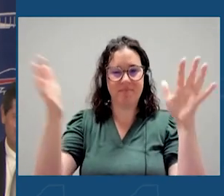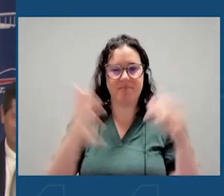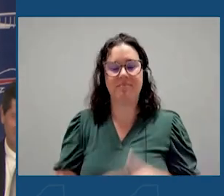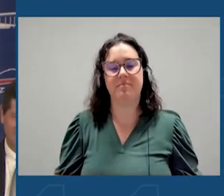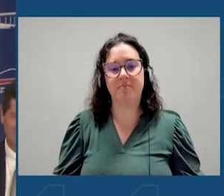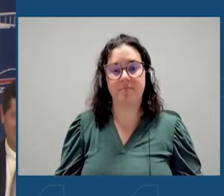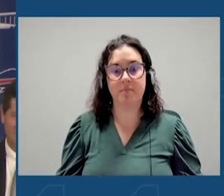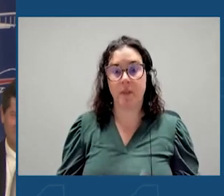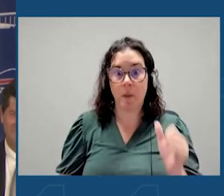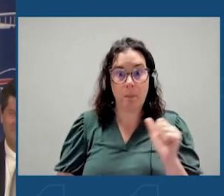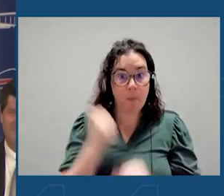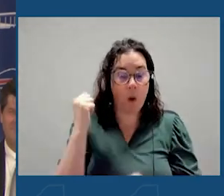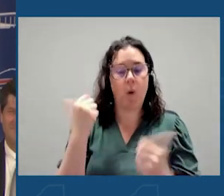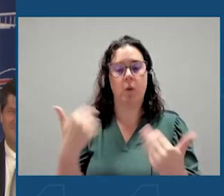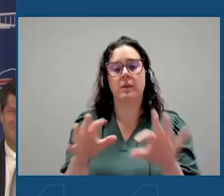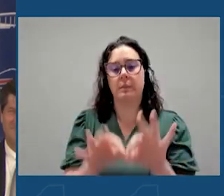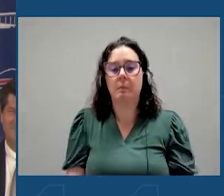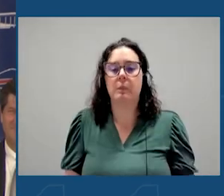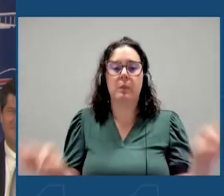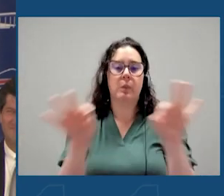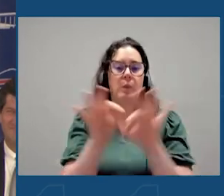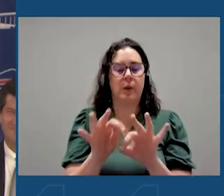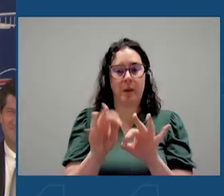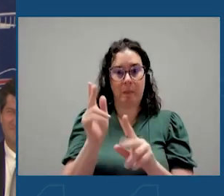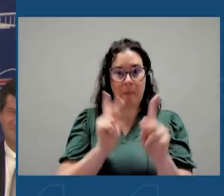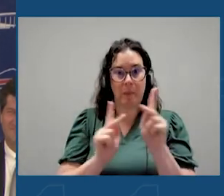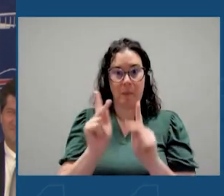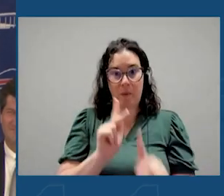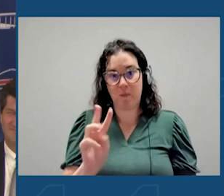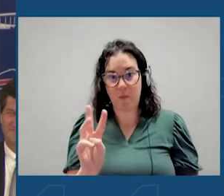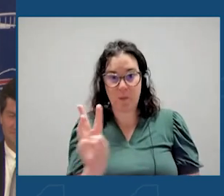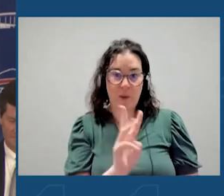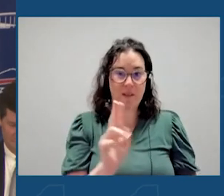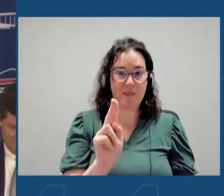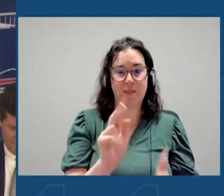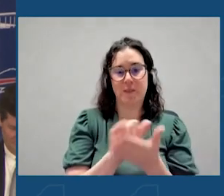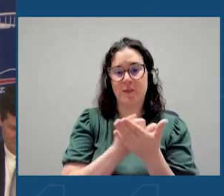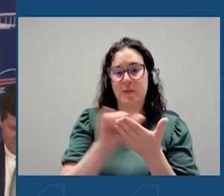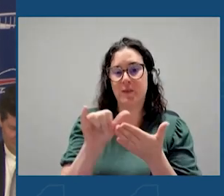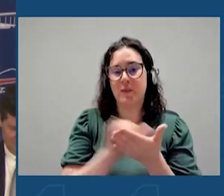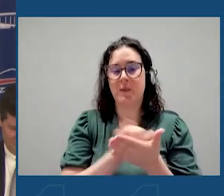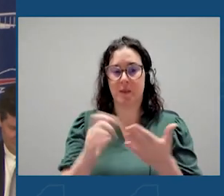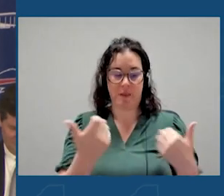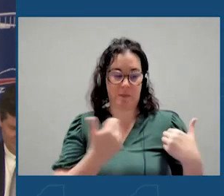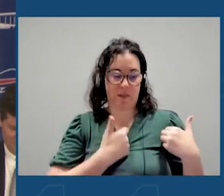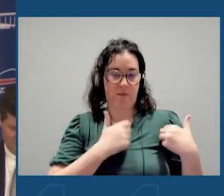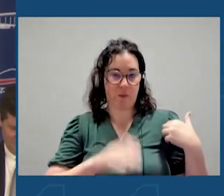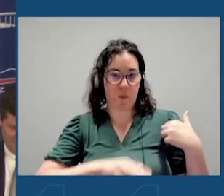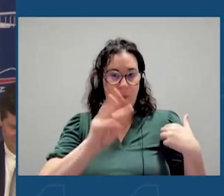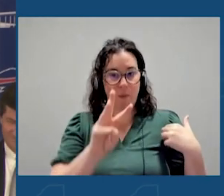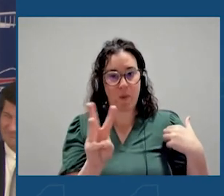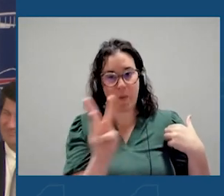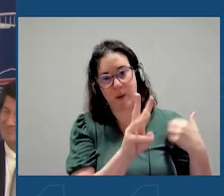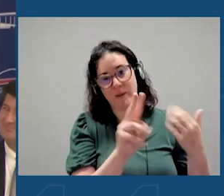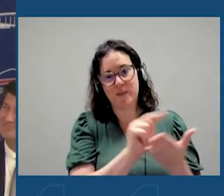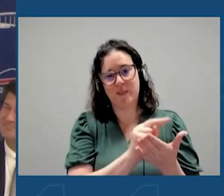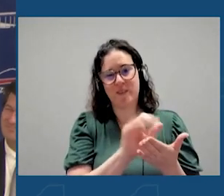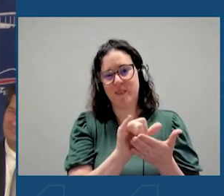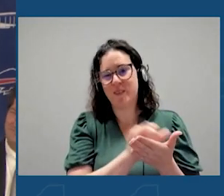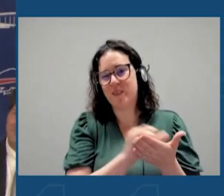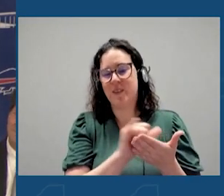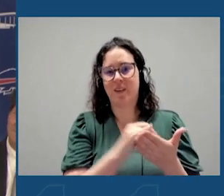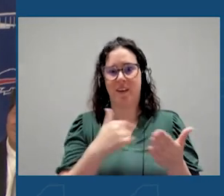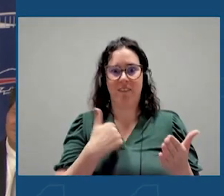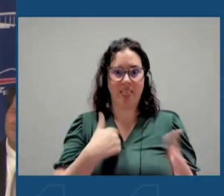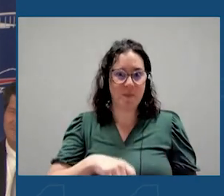But most of all, it's to the people of Western New York. As a Western New York kid, it gives me a great deal of pride to be here